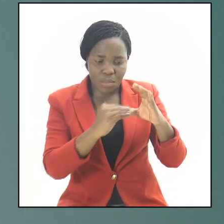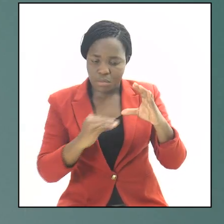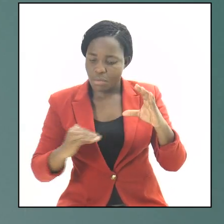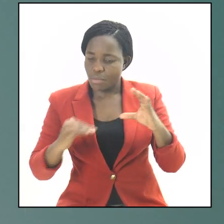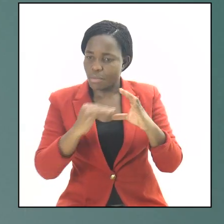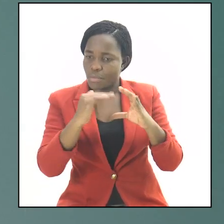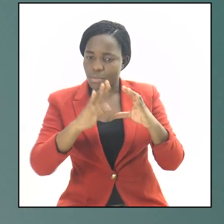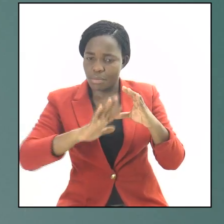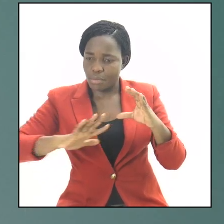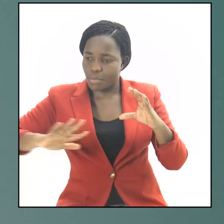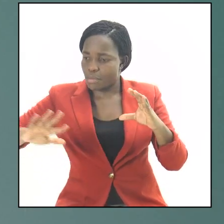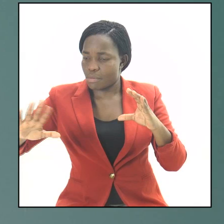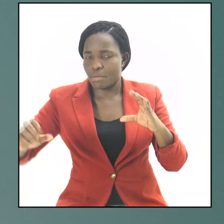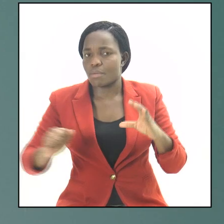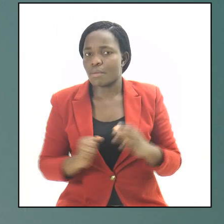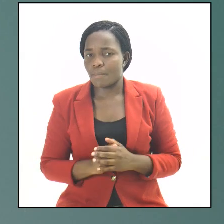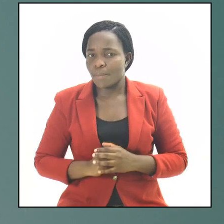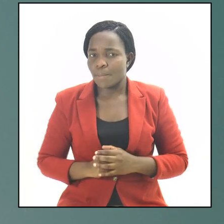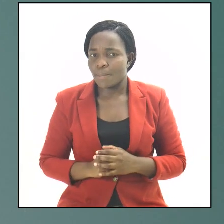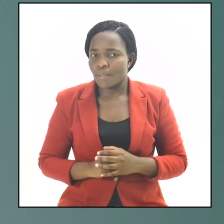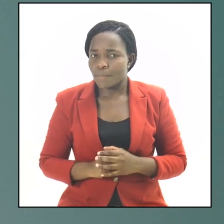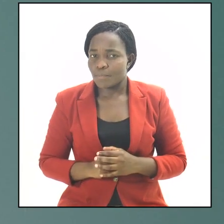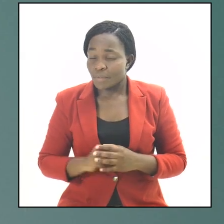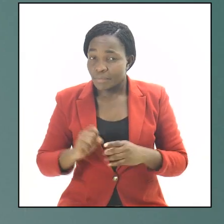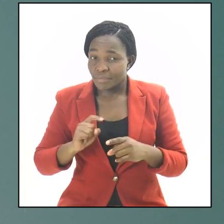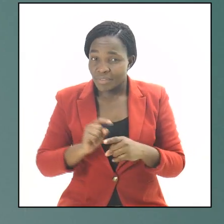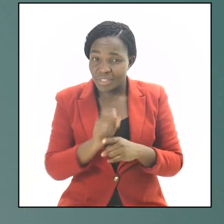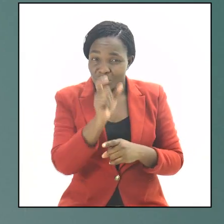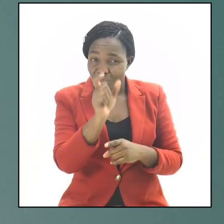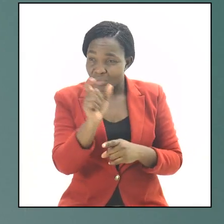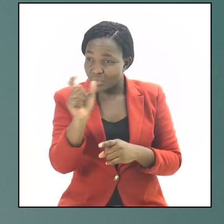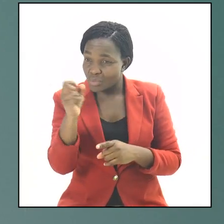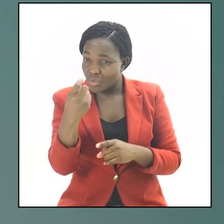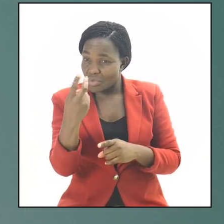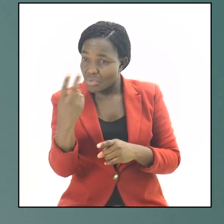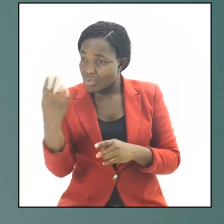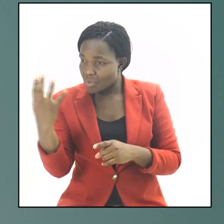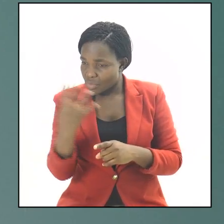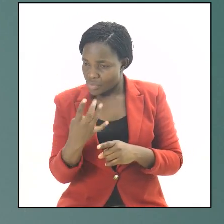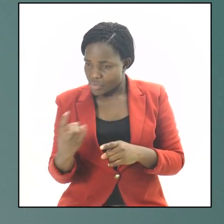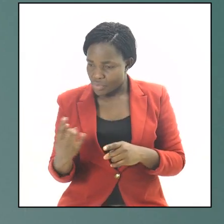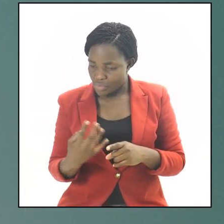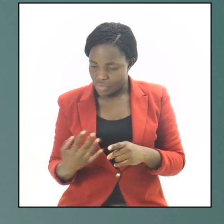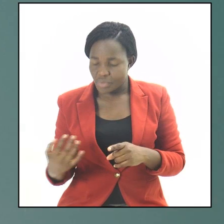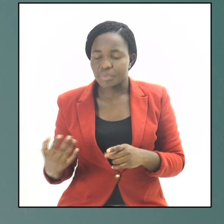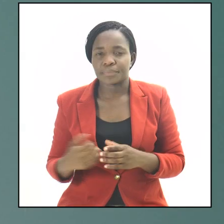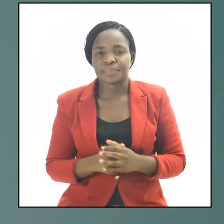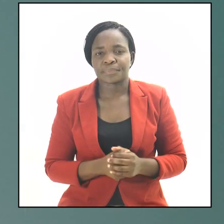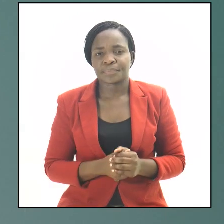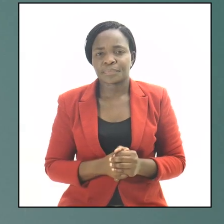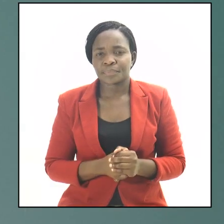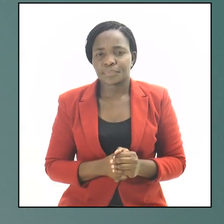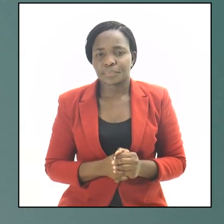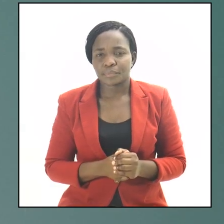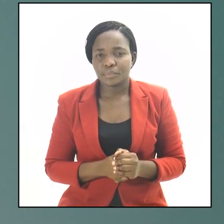object. So we just count the small squares inside. And the unit for this will be